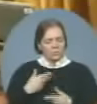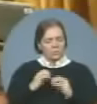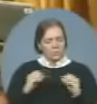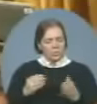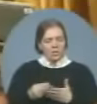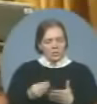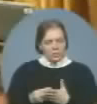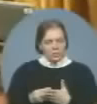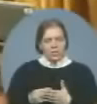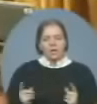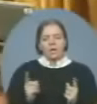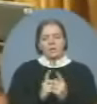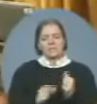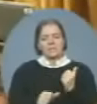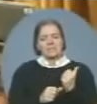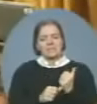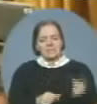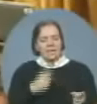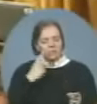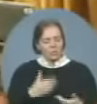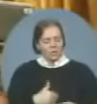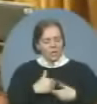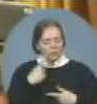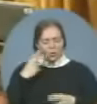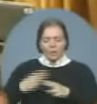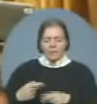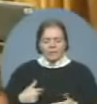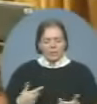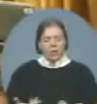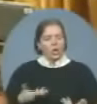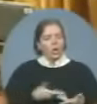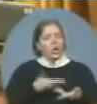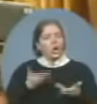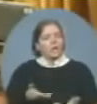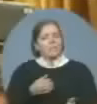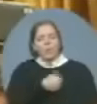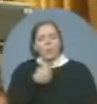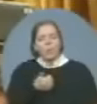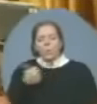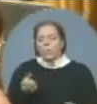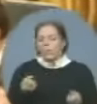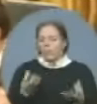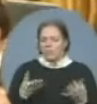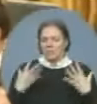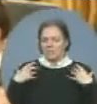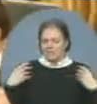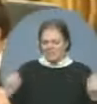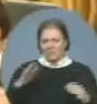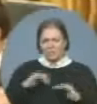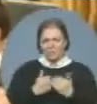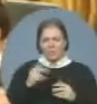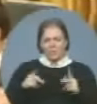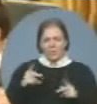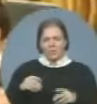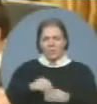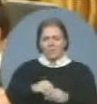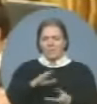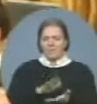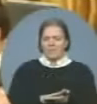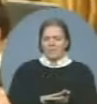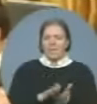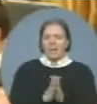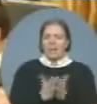other offers were made. It's simple, it's clear, it's in his words, it's on the public record in Tom Flanagan's books, and it's in open statements by Doug